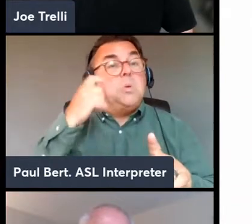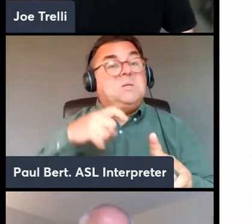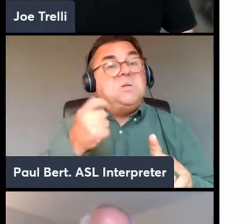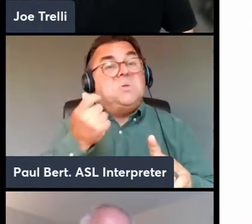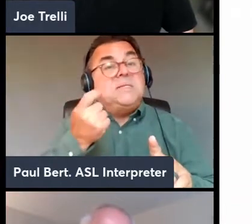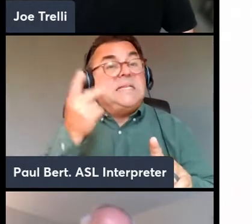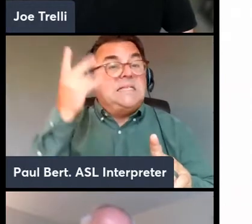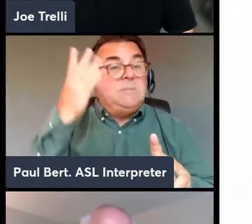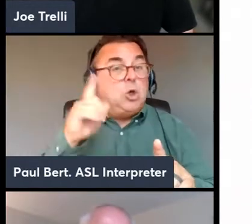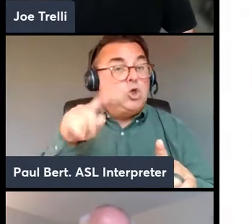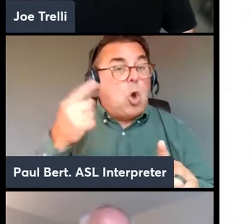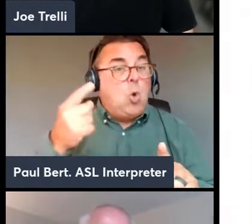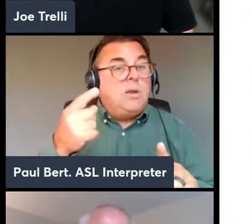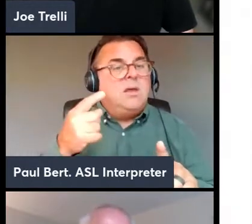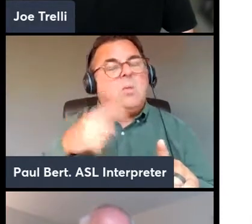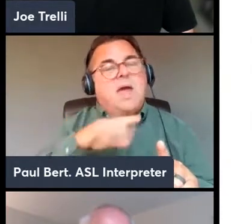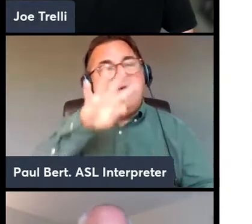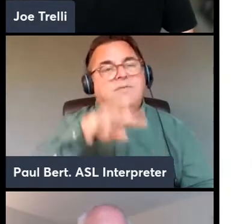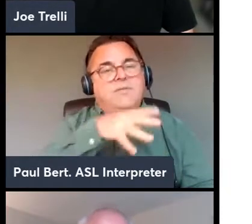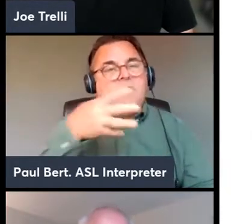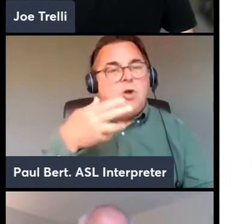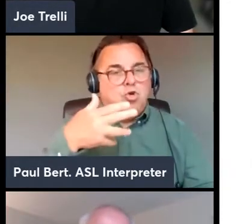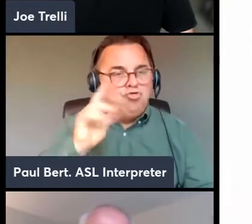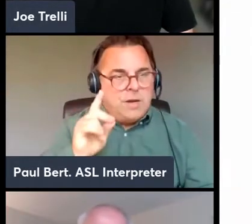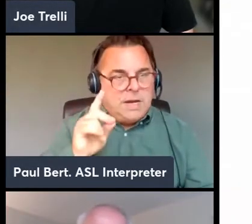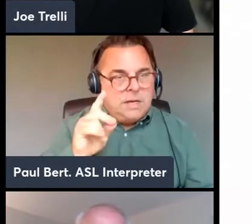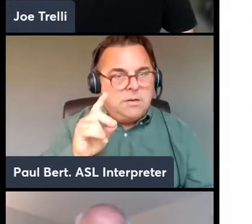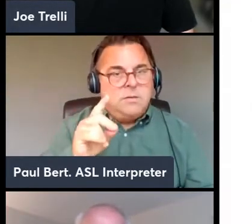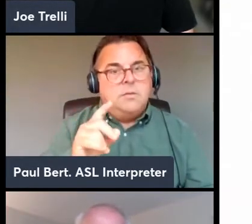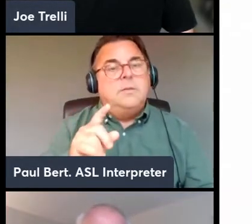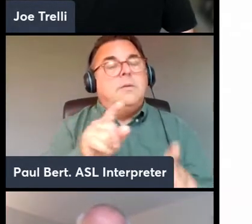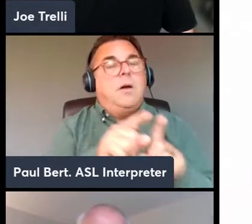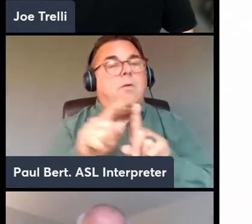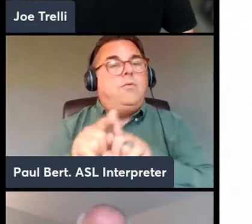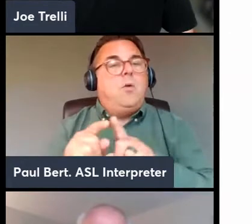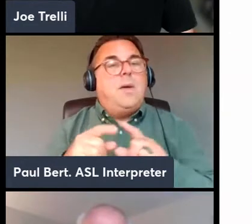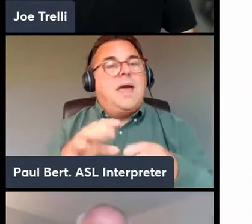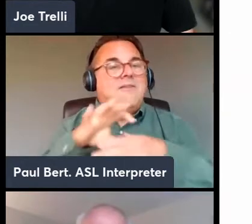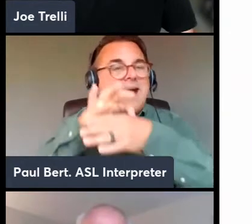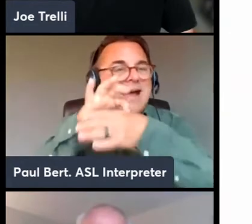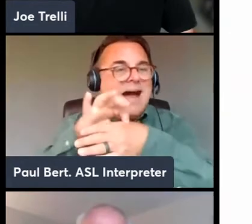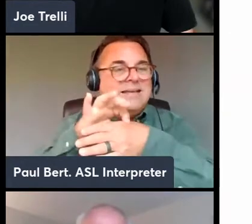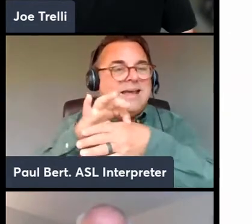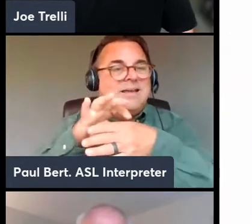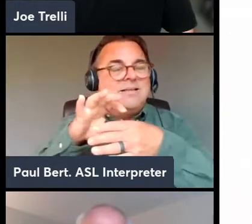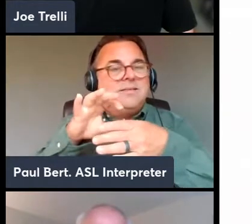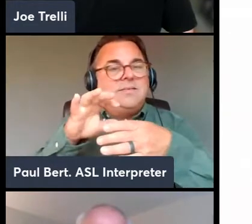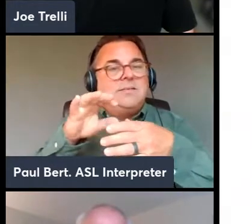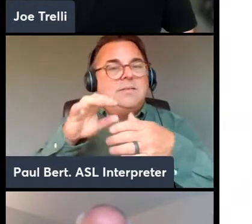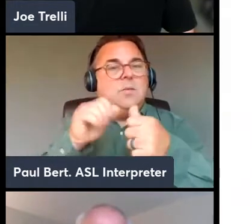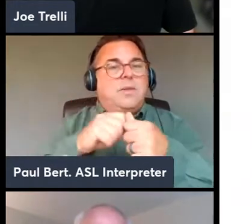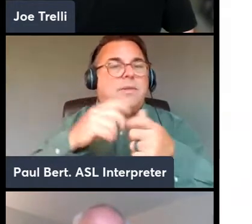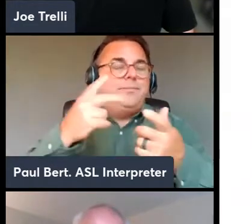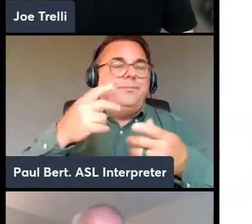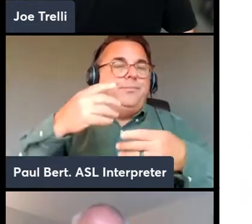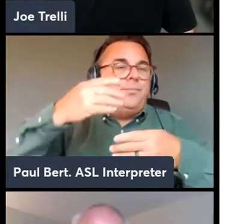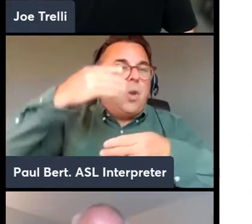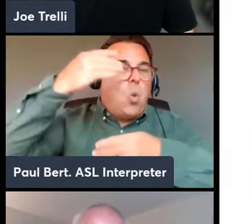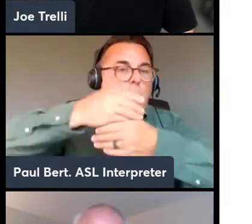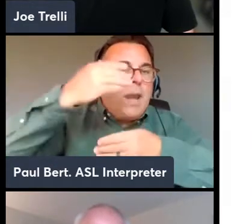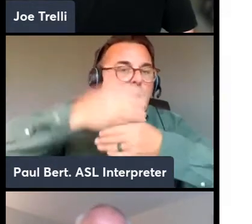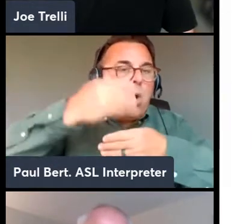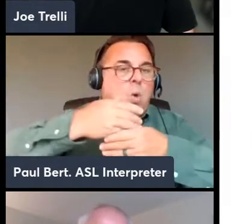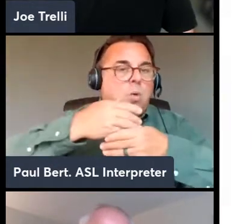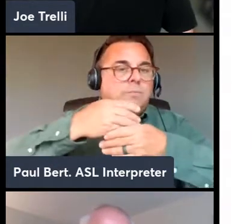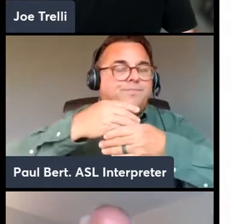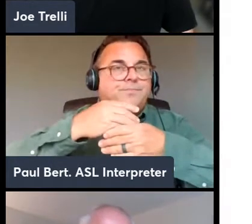the speakers, we do have grid view. We also have content with the windows, either on